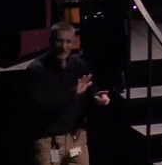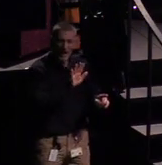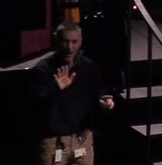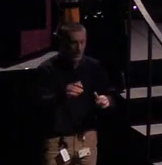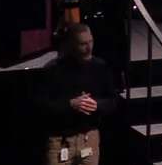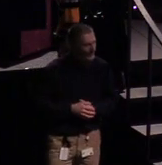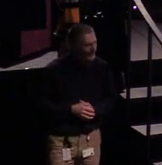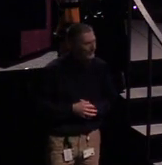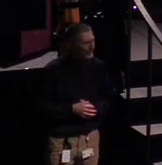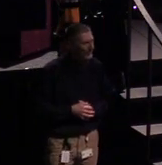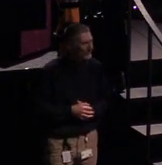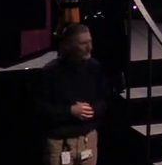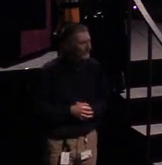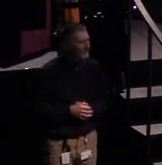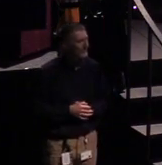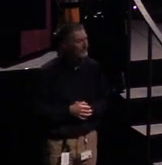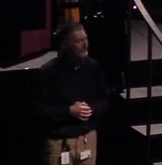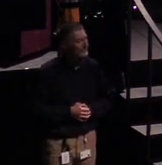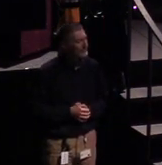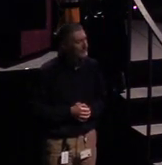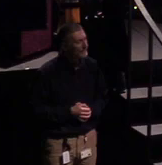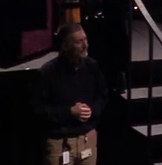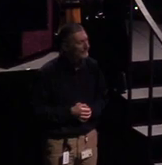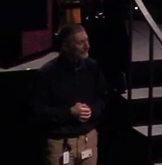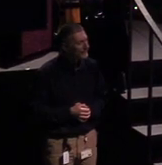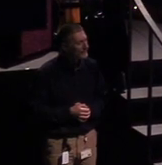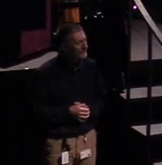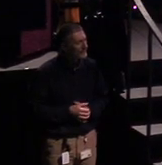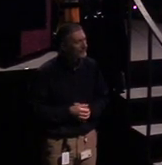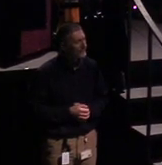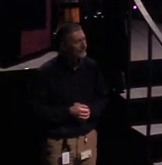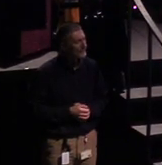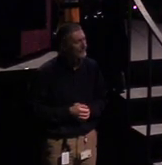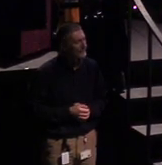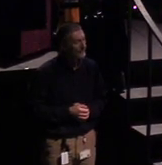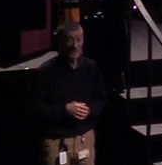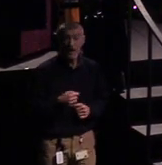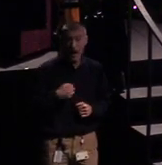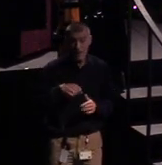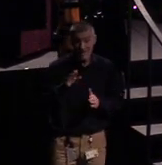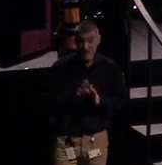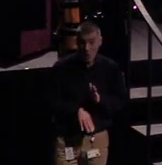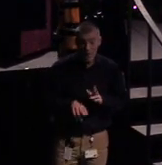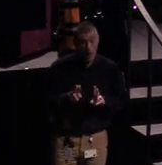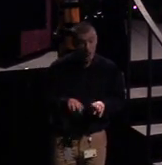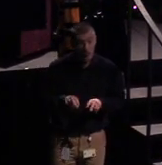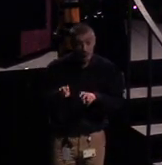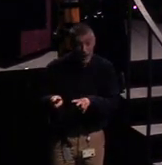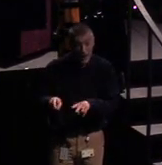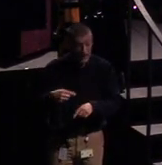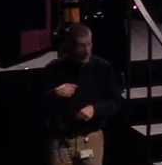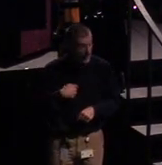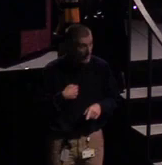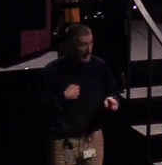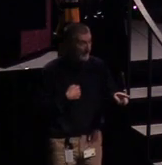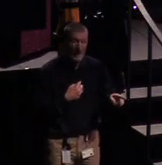I just Caroline from Australia now sadly and I